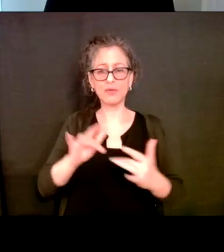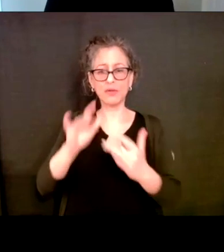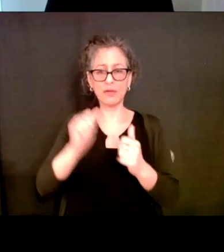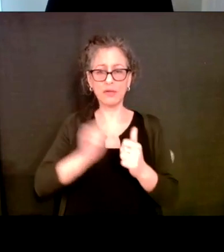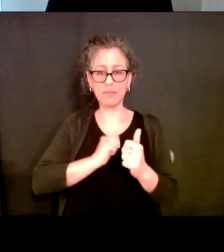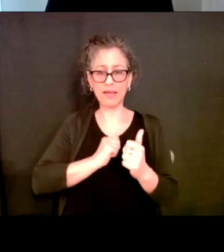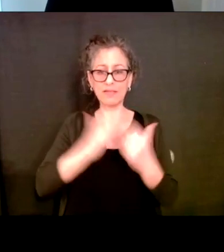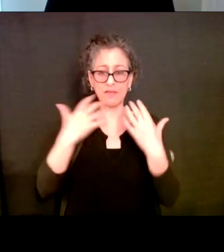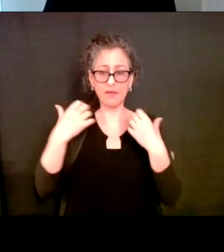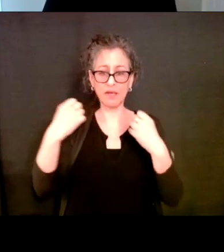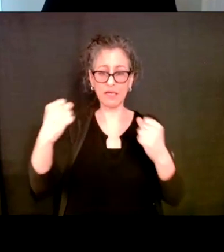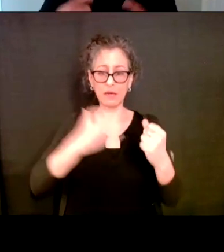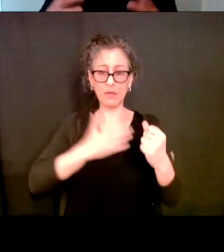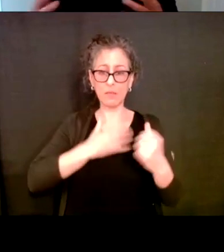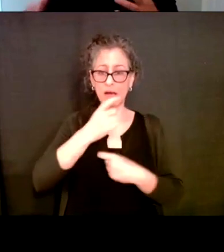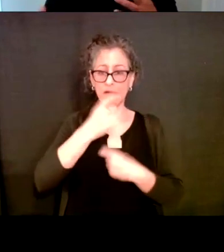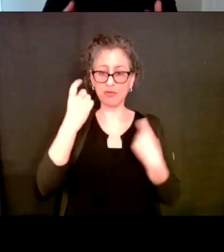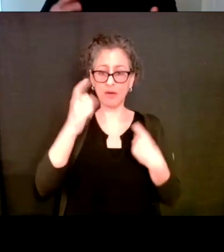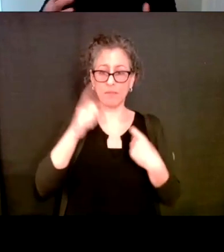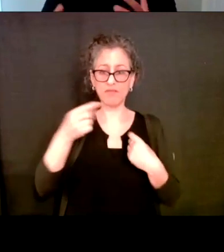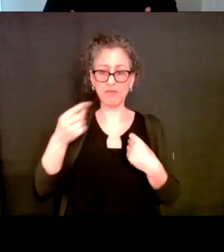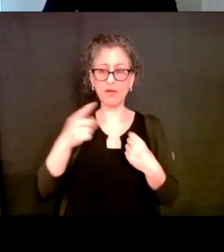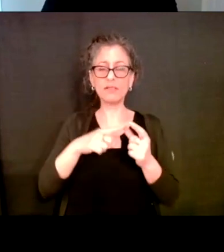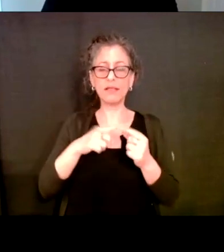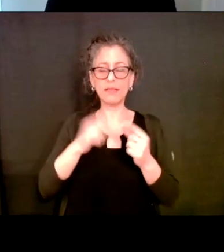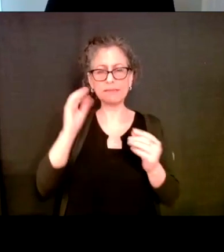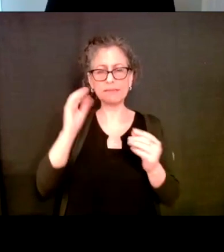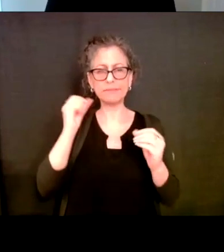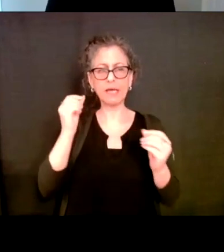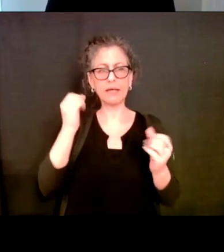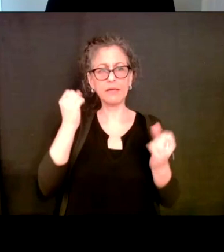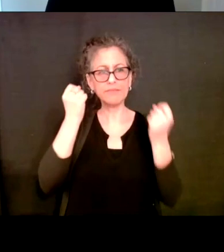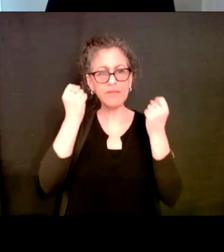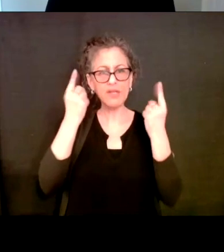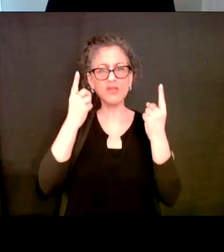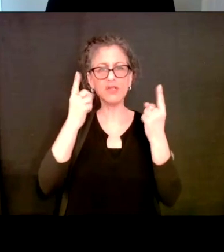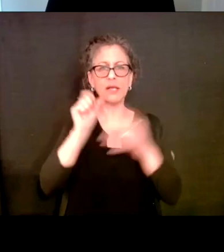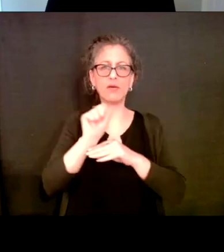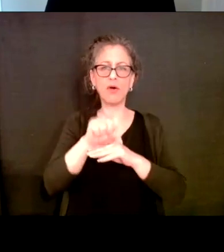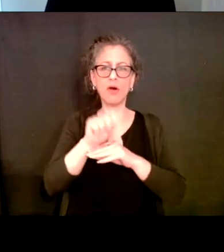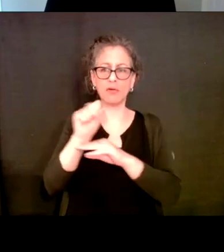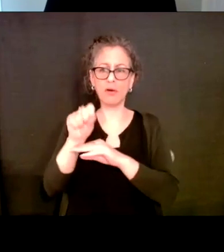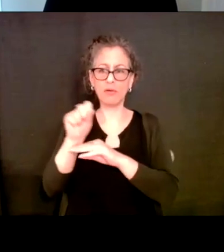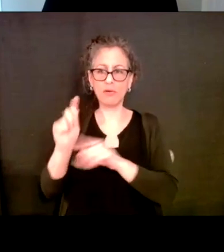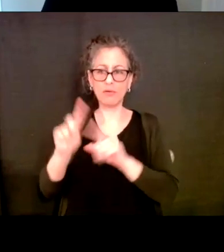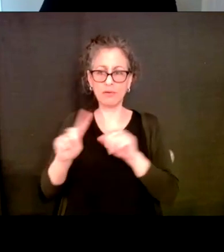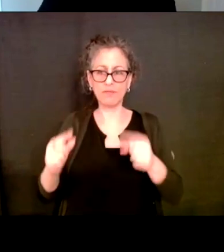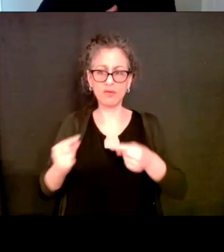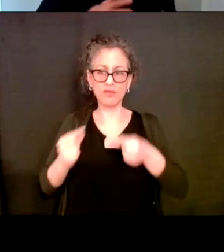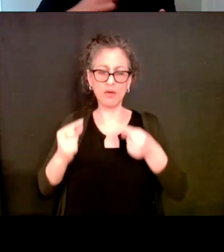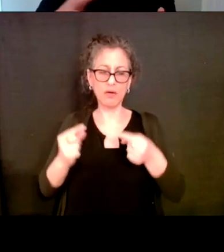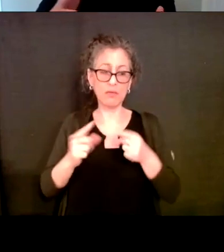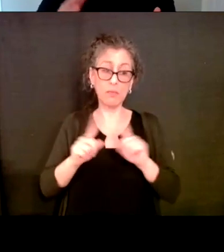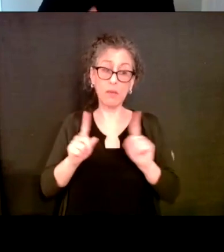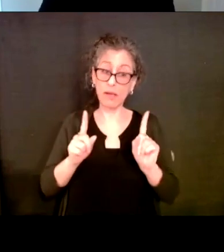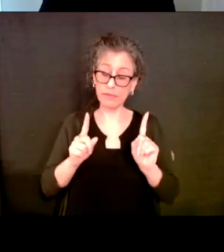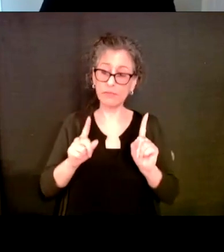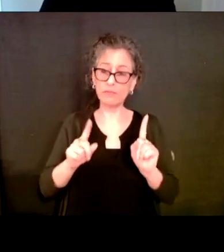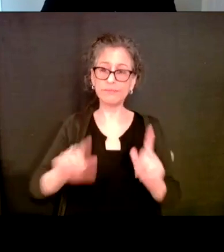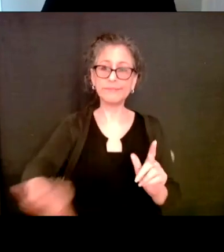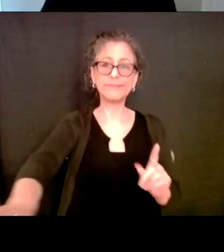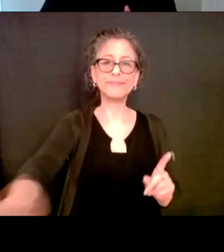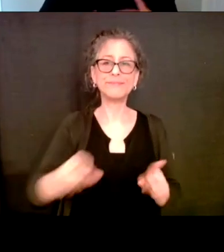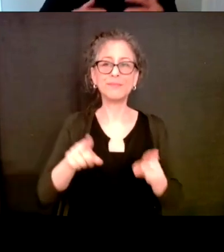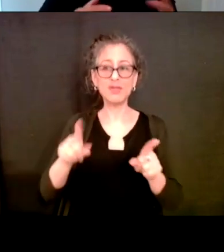my own trauma and beginning to piece it all together and overcoming various struggles. But throughout this time, I shifted